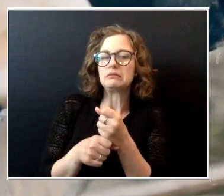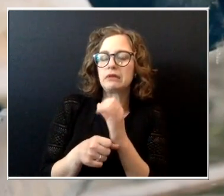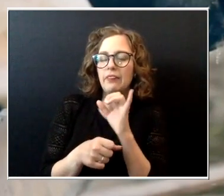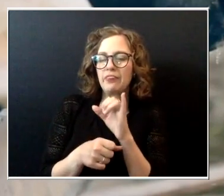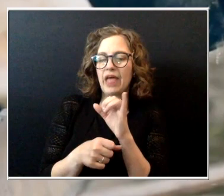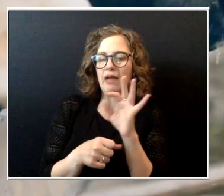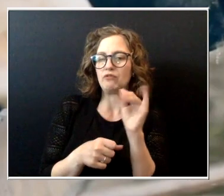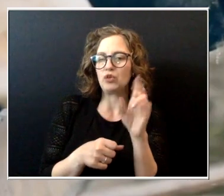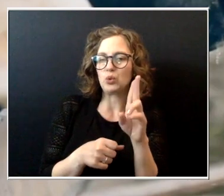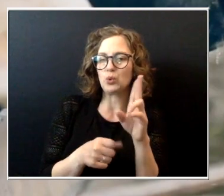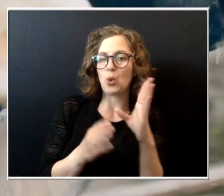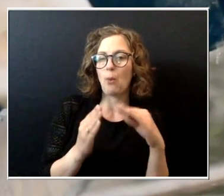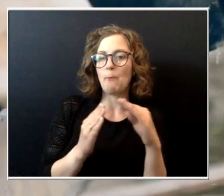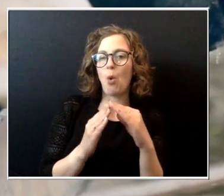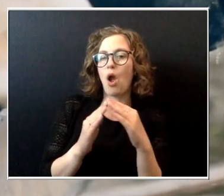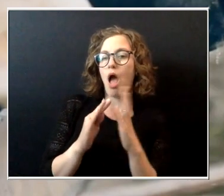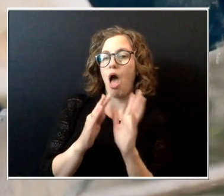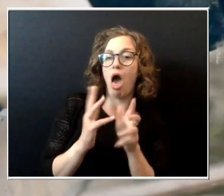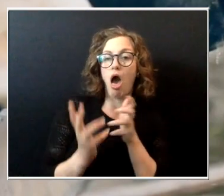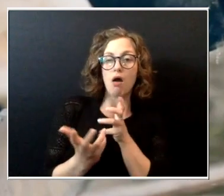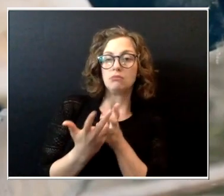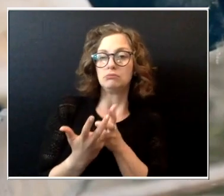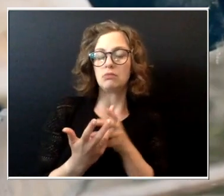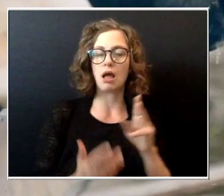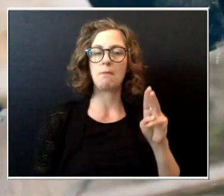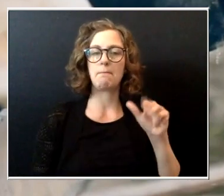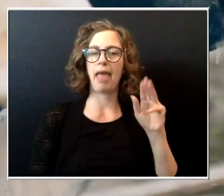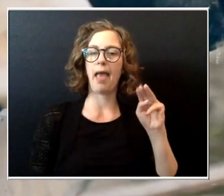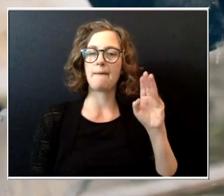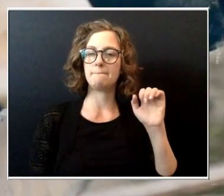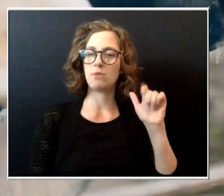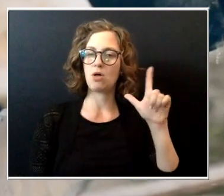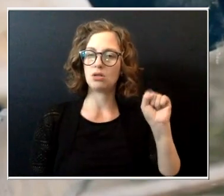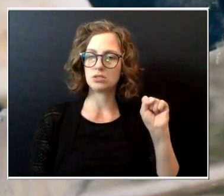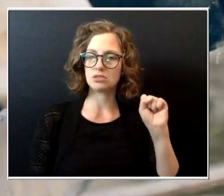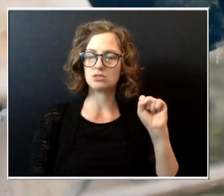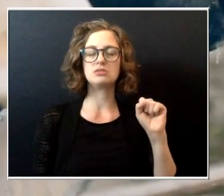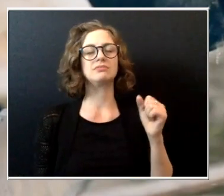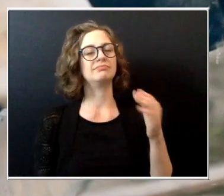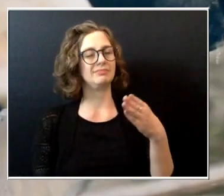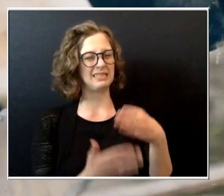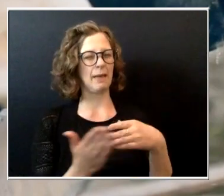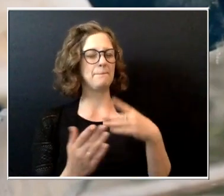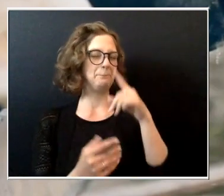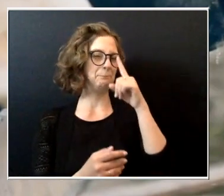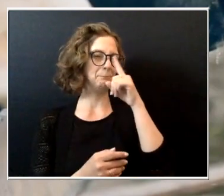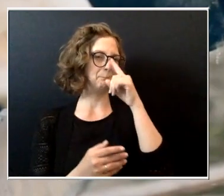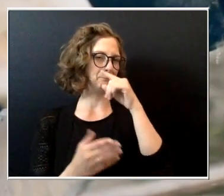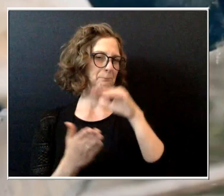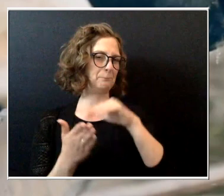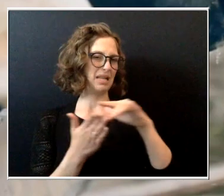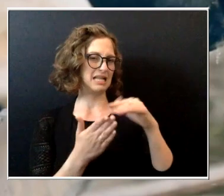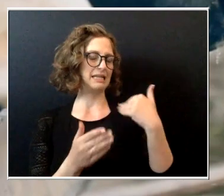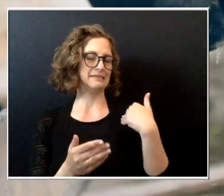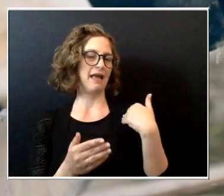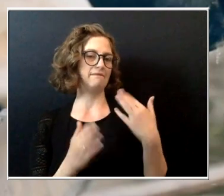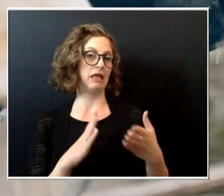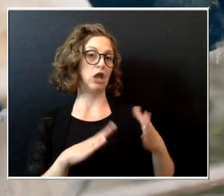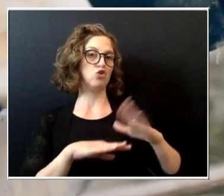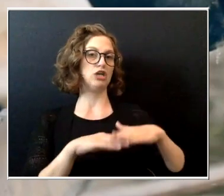mammals, as had been shown in some mice studies that had increased replication, but really no big changes making it